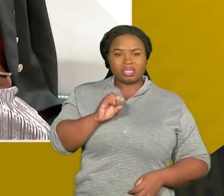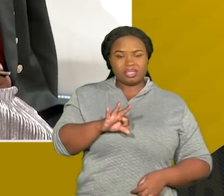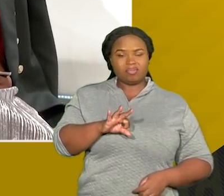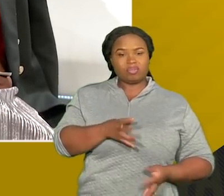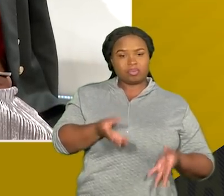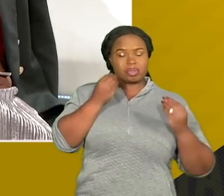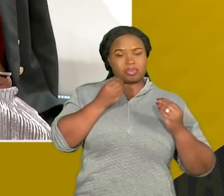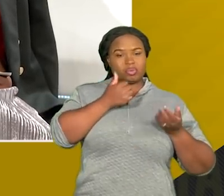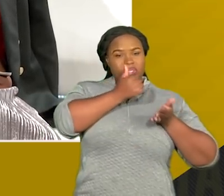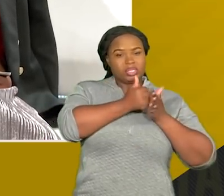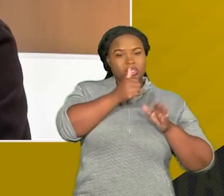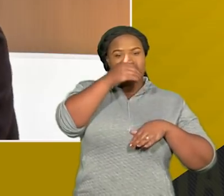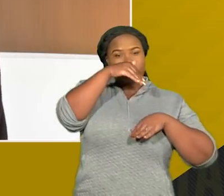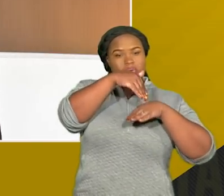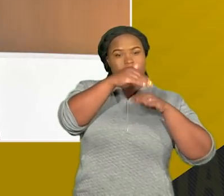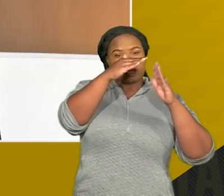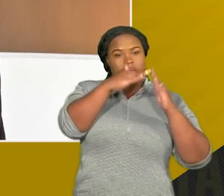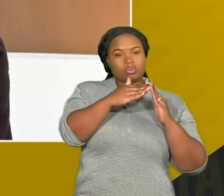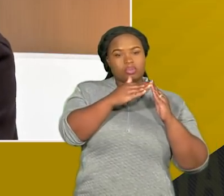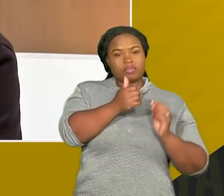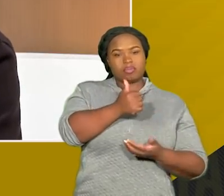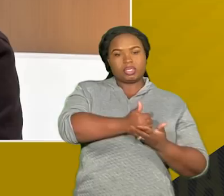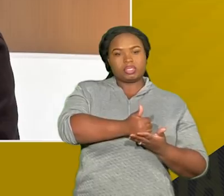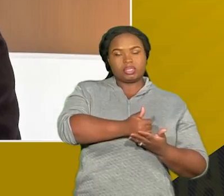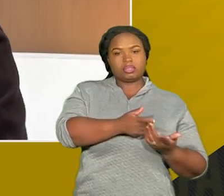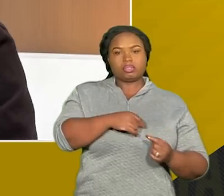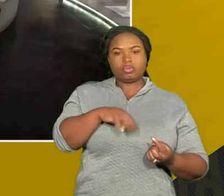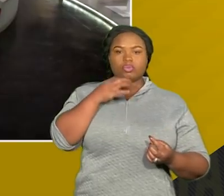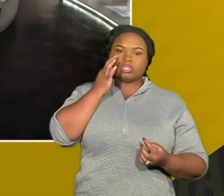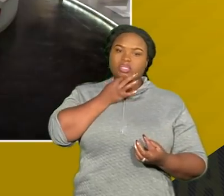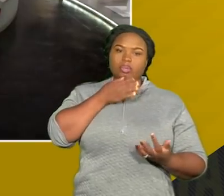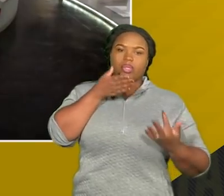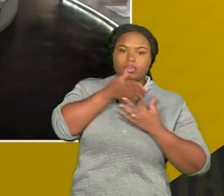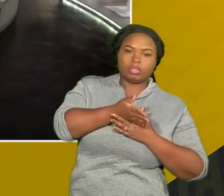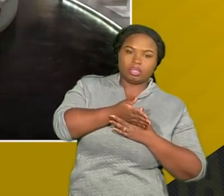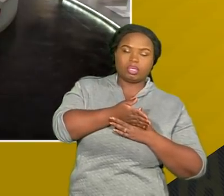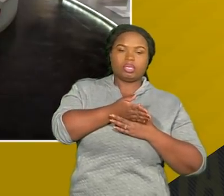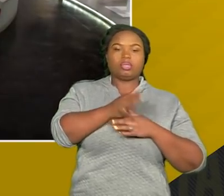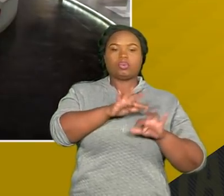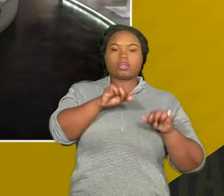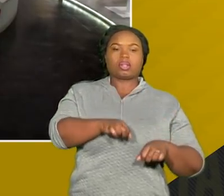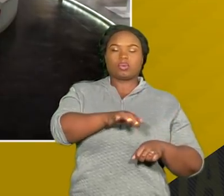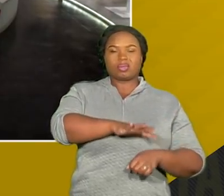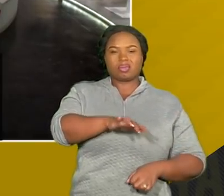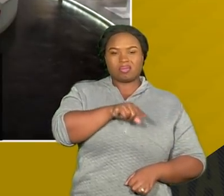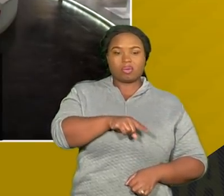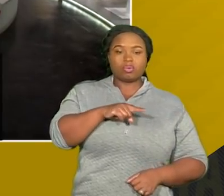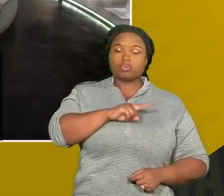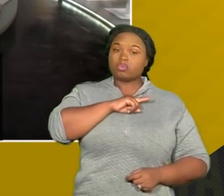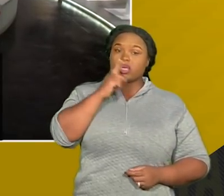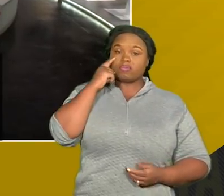but I think that can fall under trespassing and whatever, because to prove